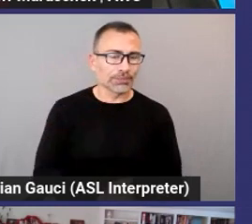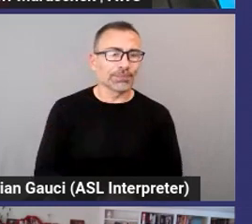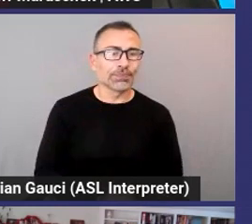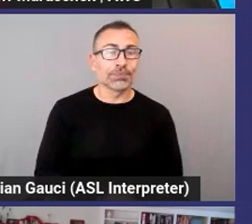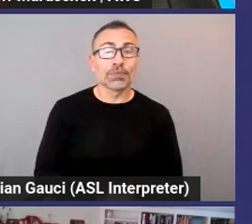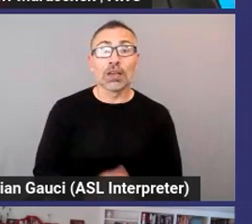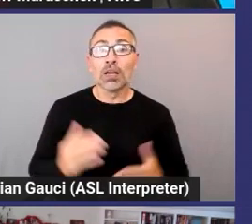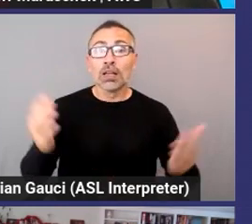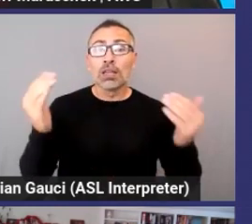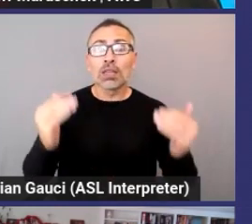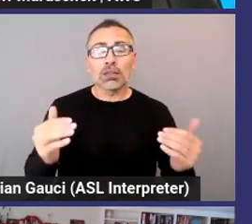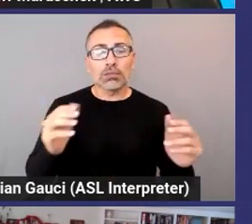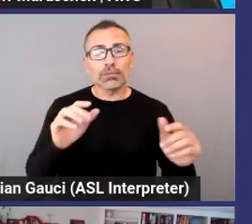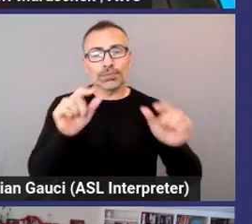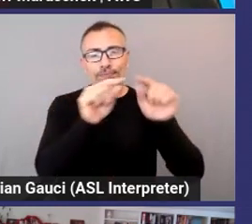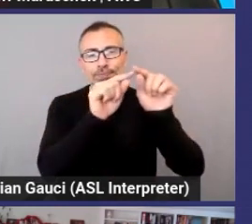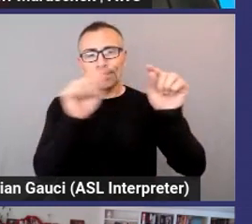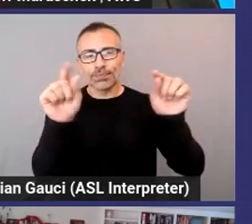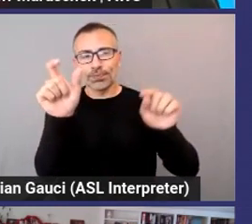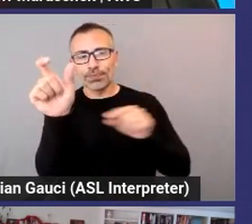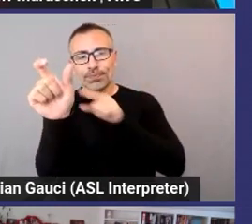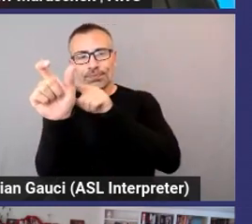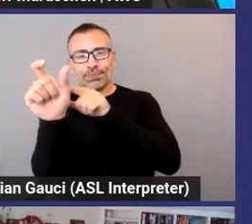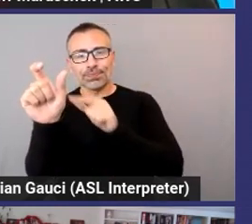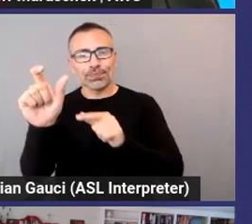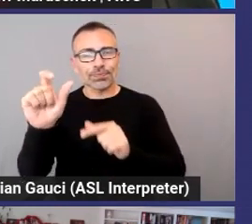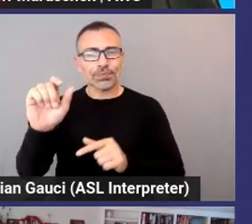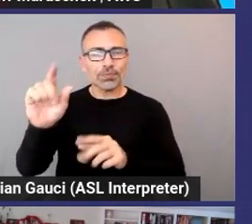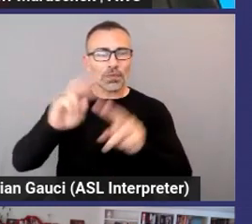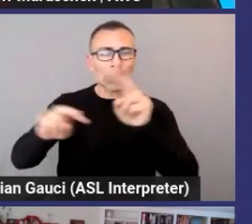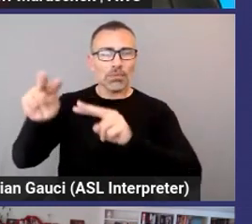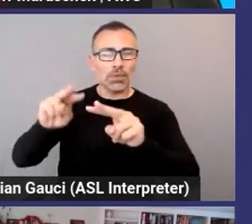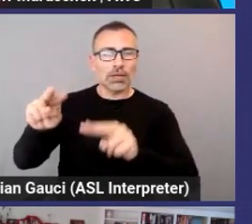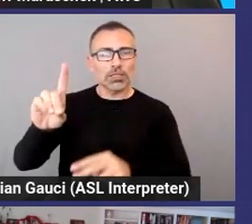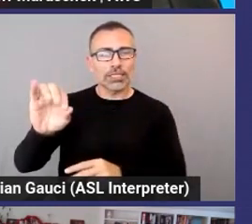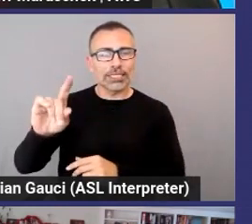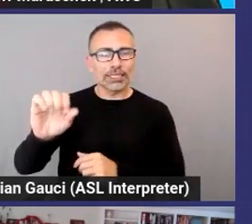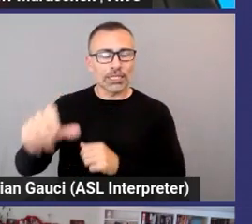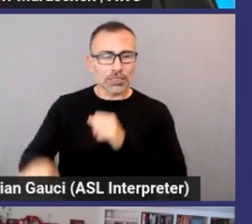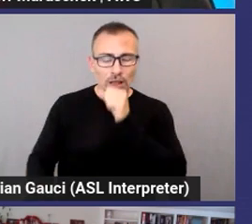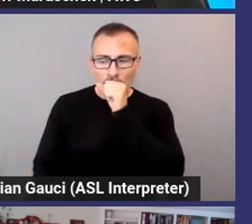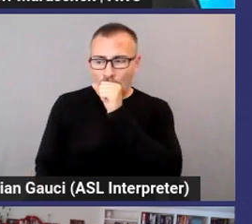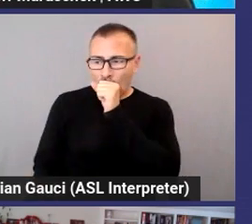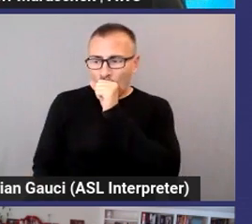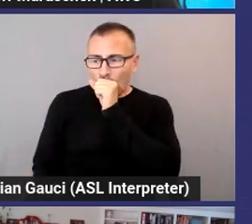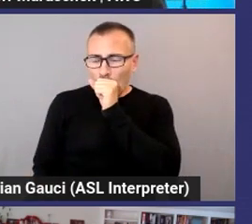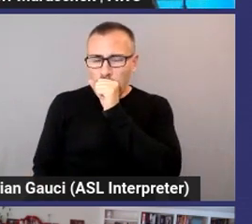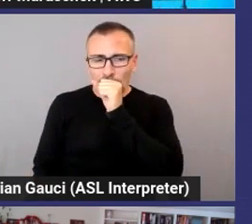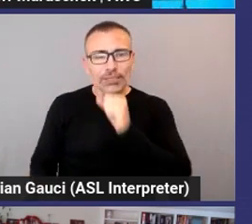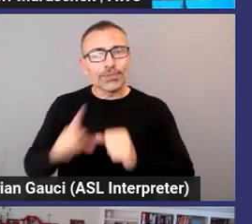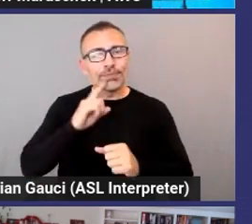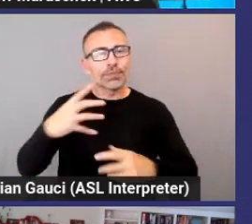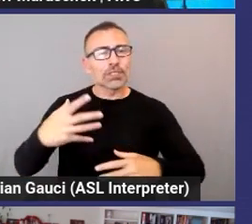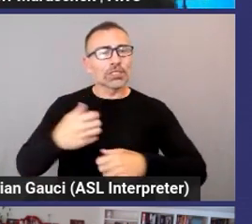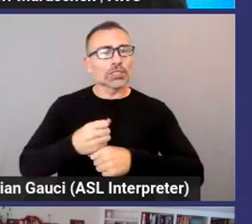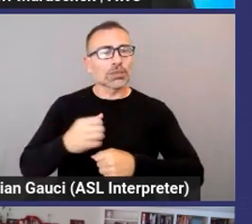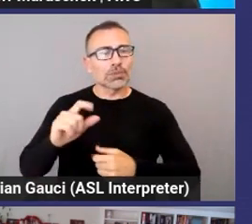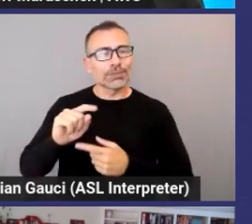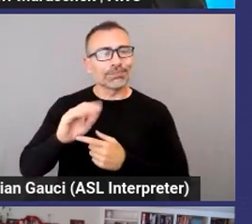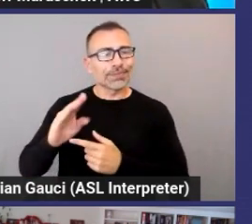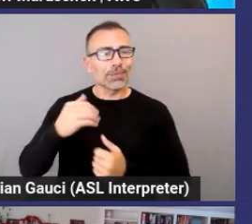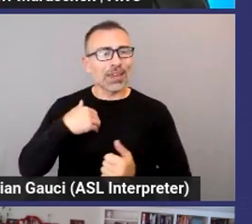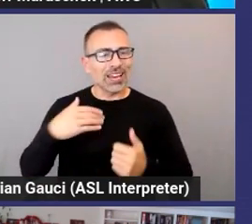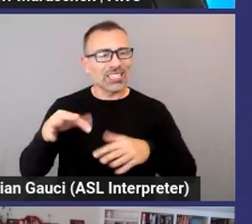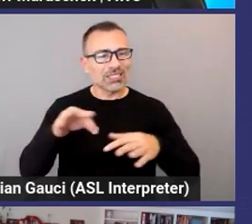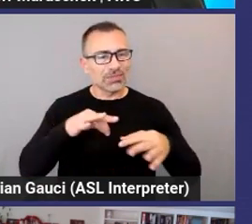monitor details. So this is really a summary tab that tells you what are you monitoring and gives you some details around that.